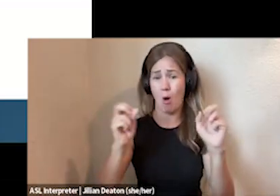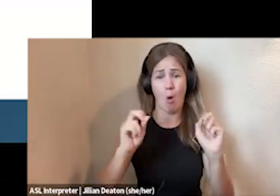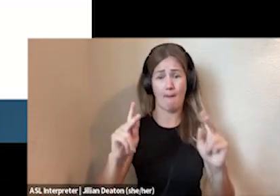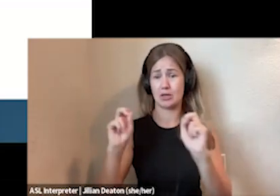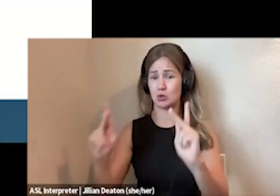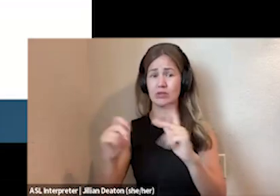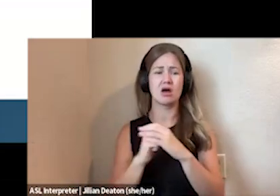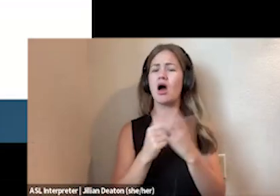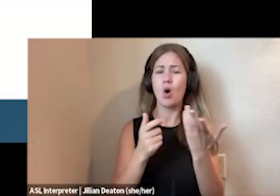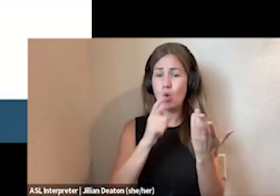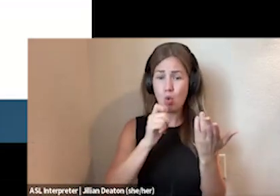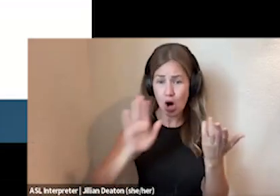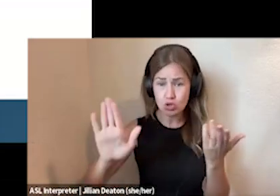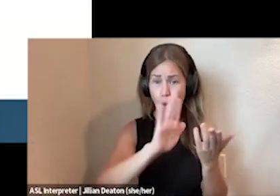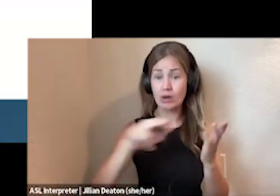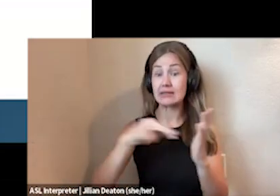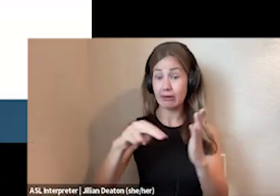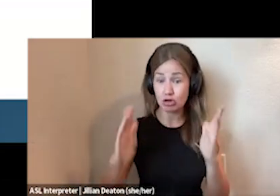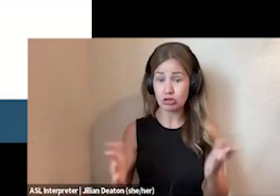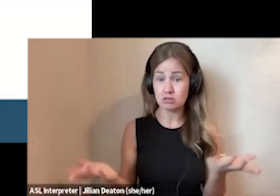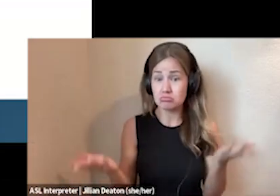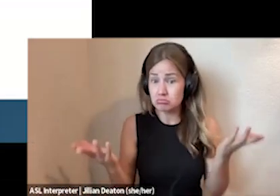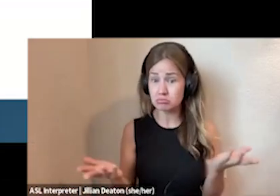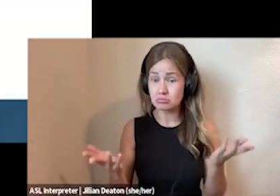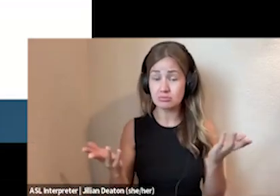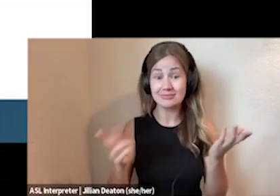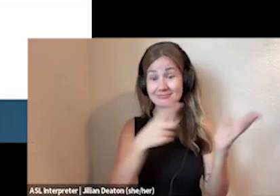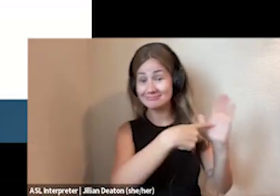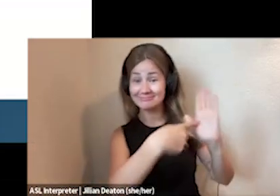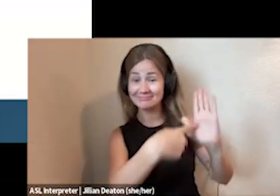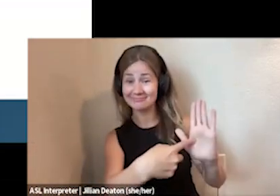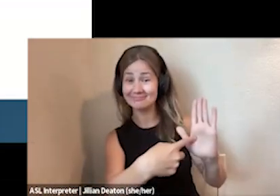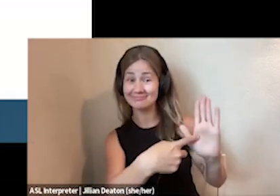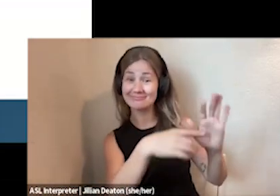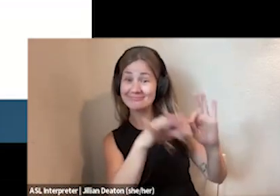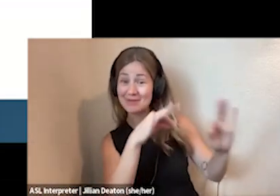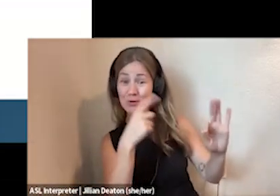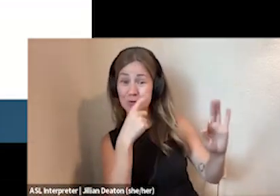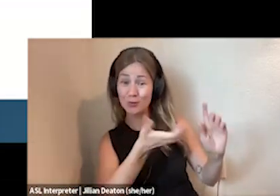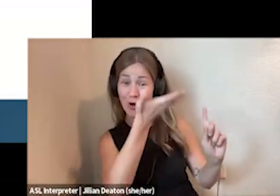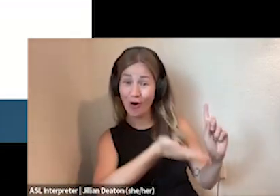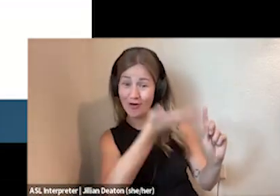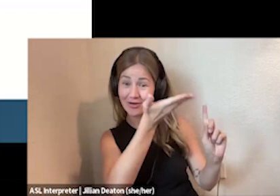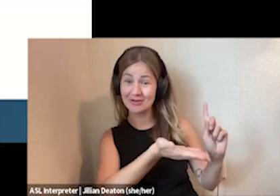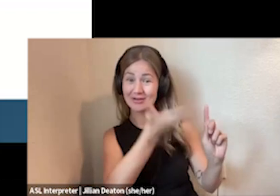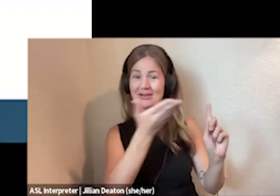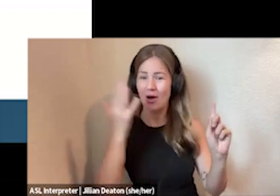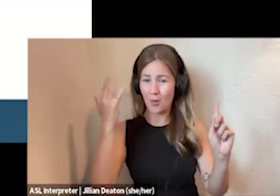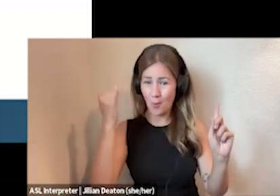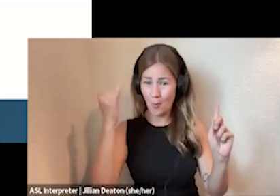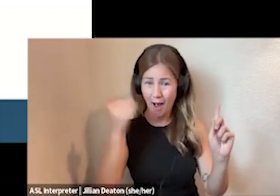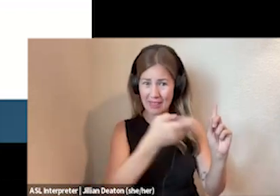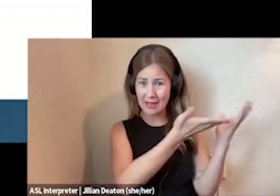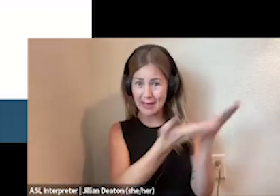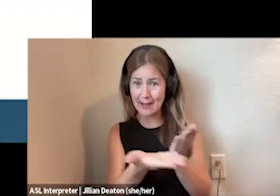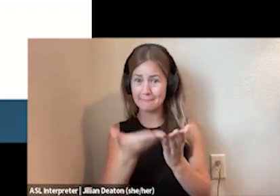dancers, for example? Feature them. What brought them to this work? What brought them to your company? Why do they still